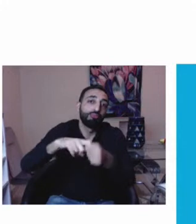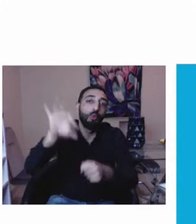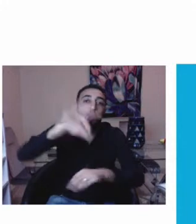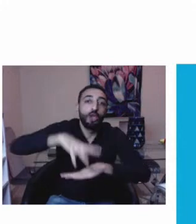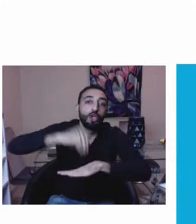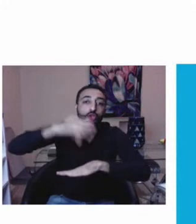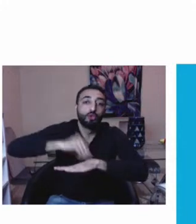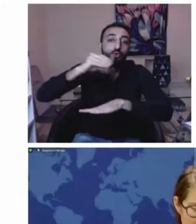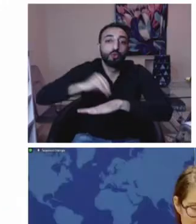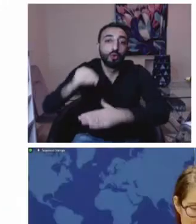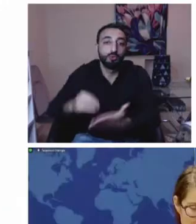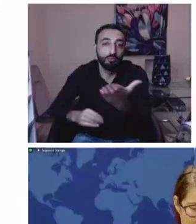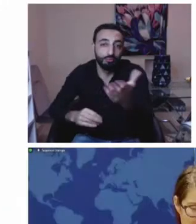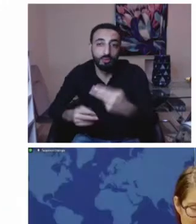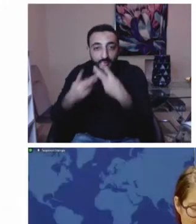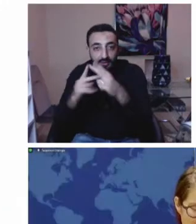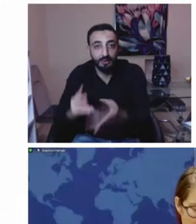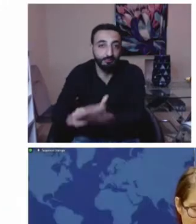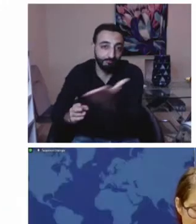Thank you very much.